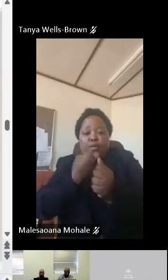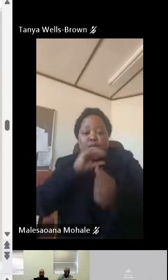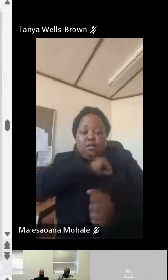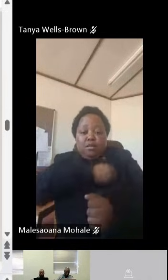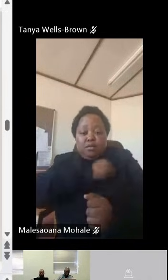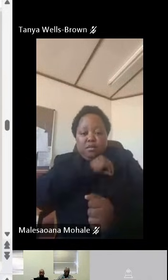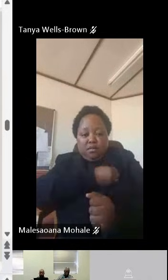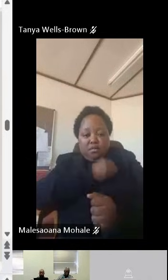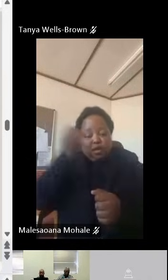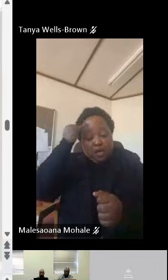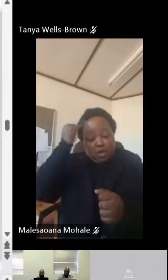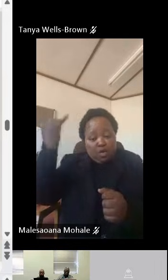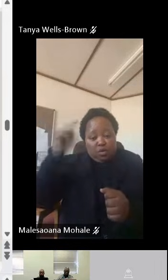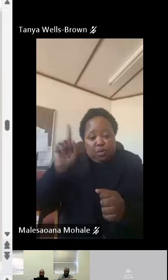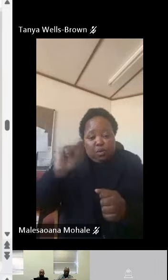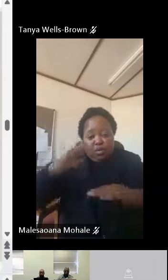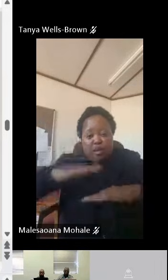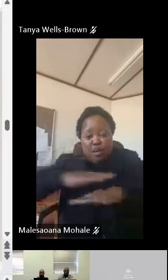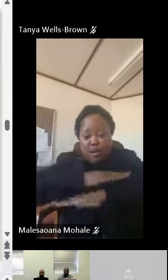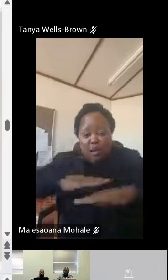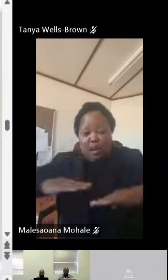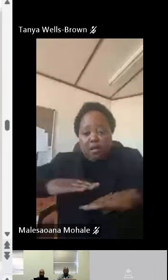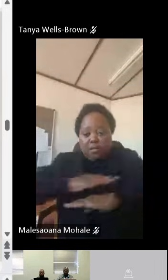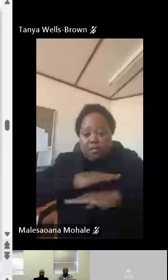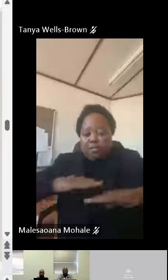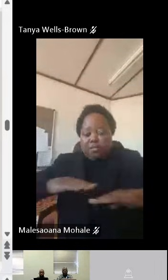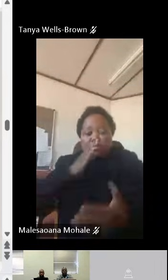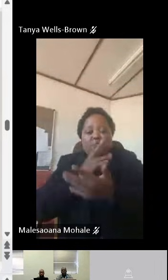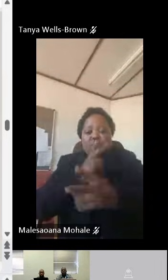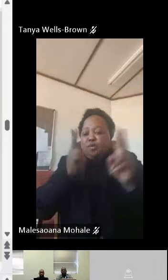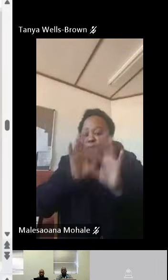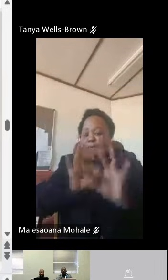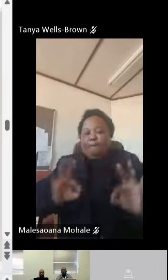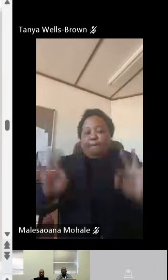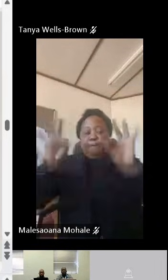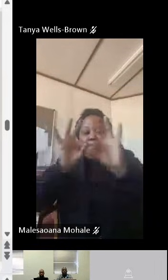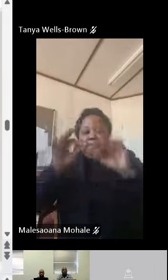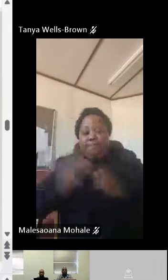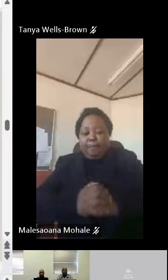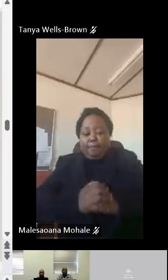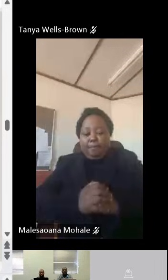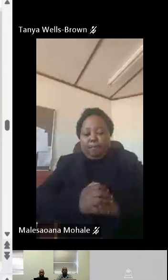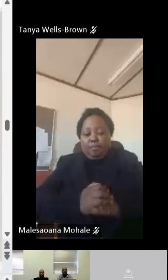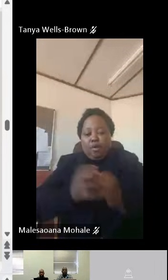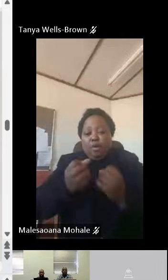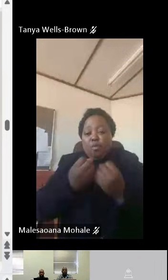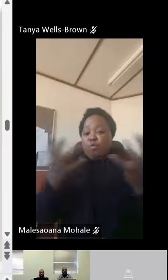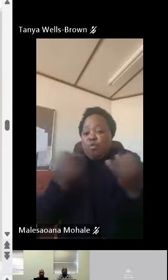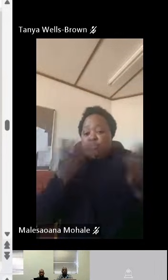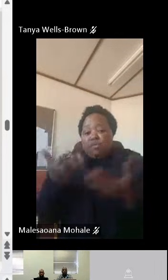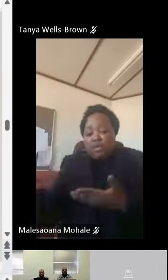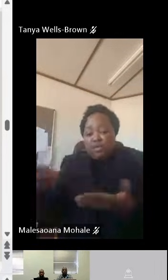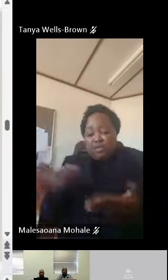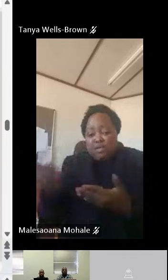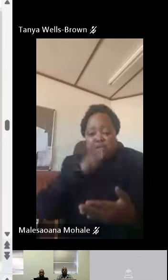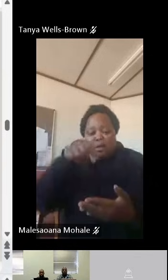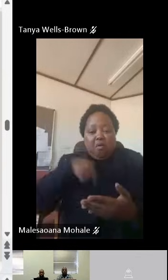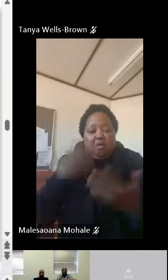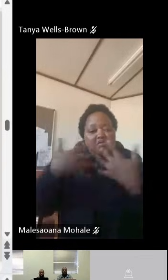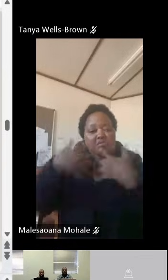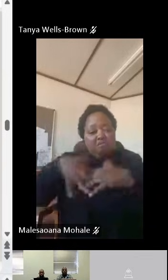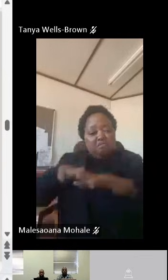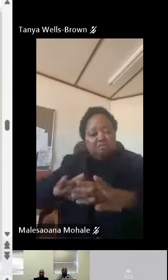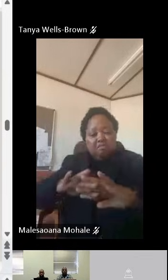of accessibility is key. Most of our services are not inclusive to persons